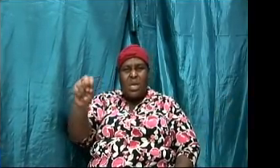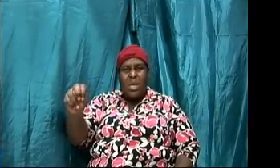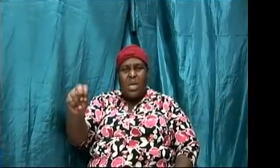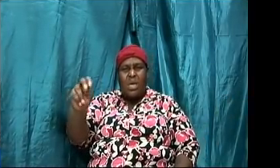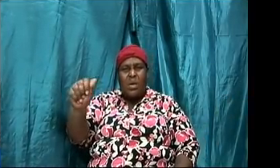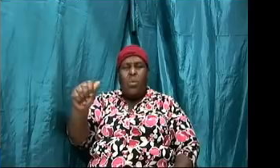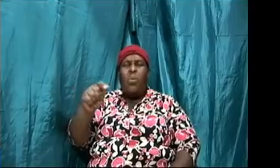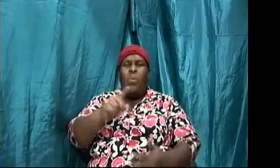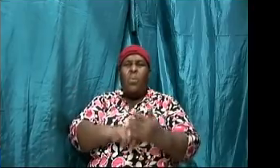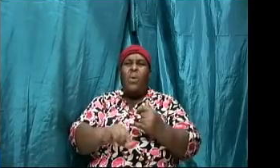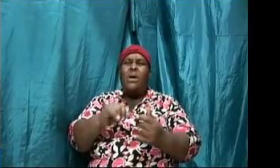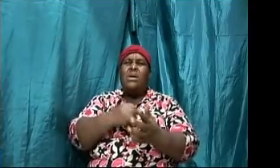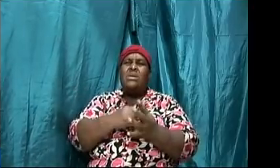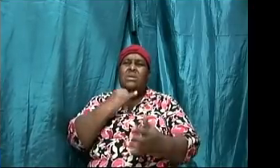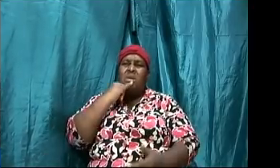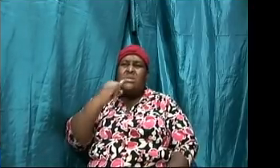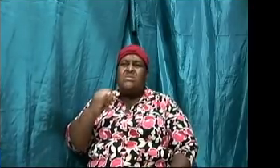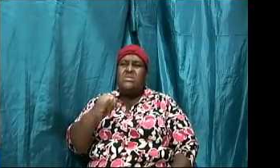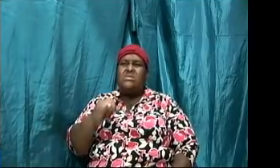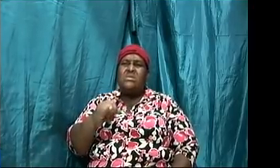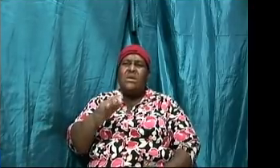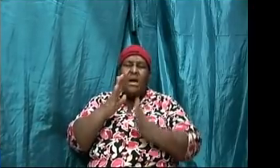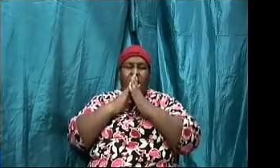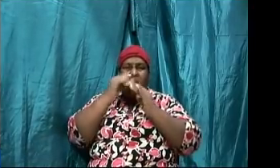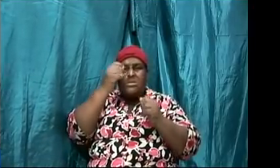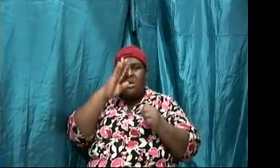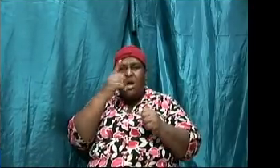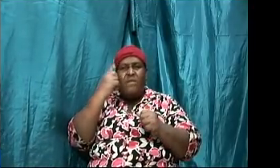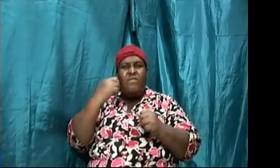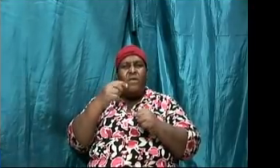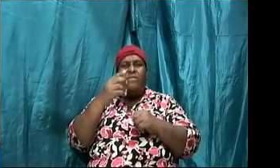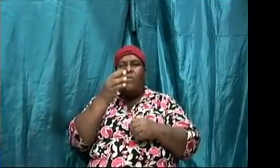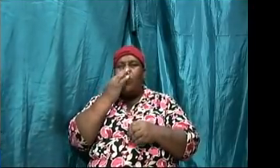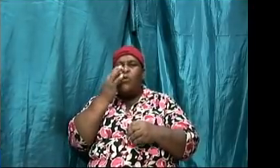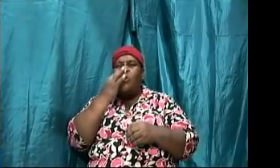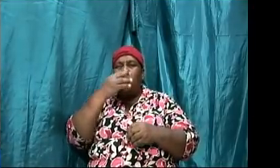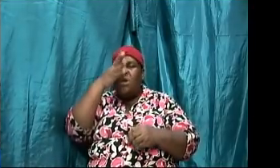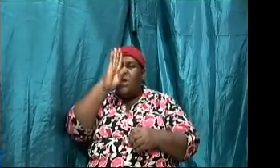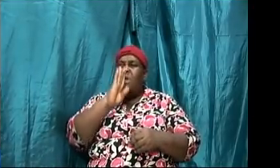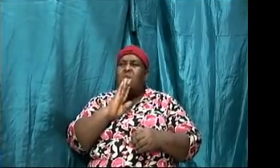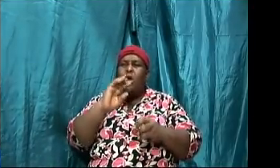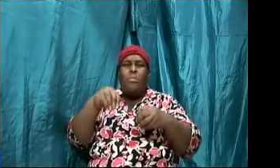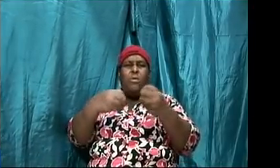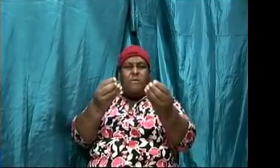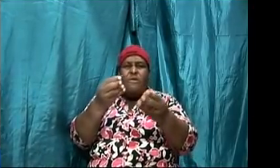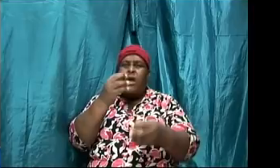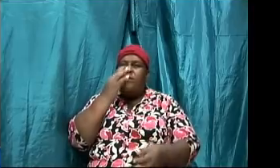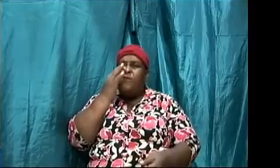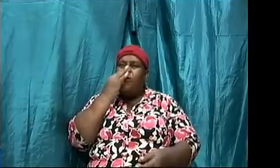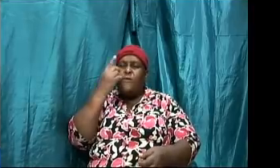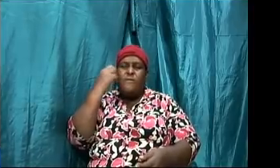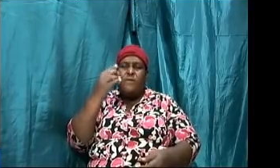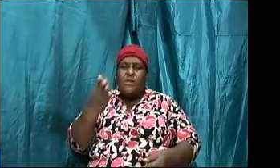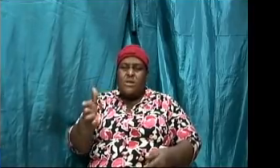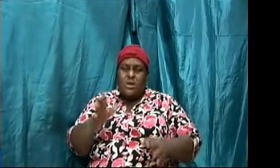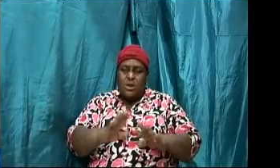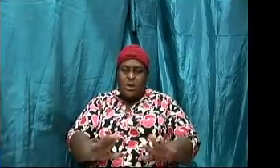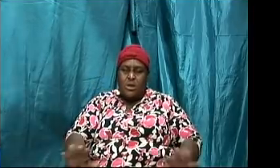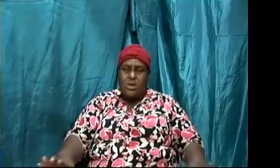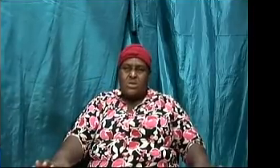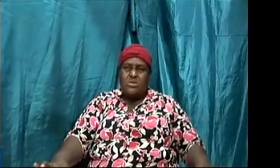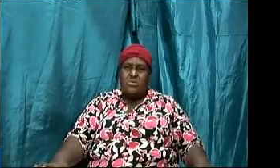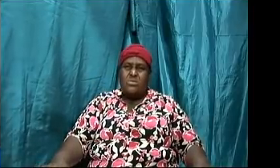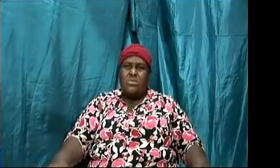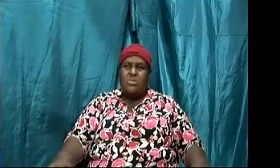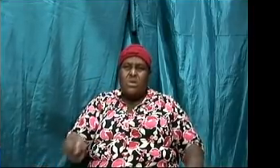is it? So they asked God for bread. God provided the bread for them. When they got up and they saw